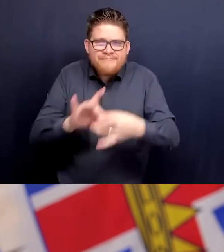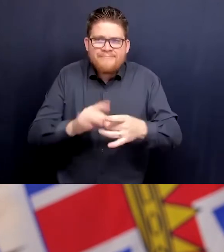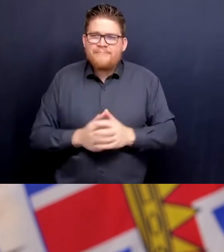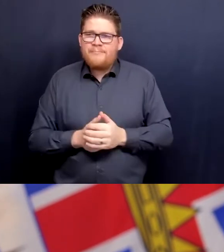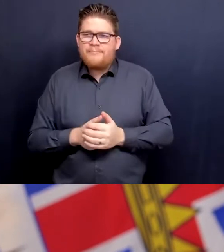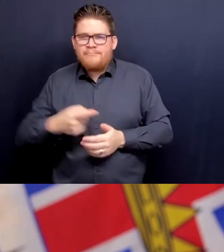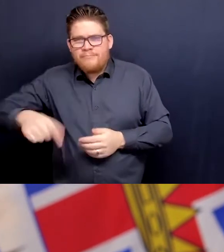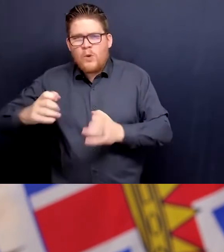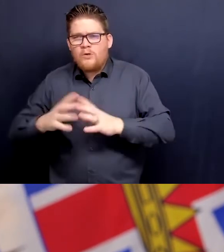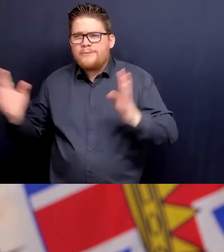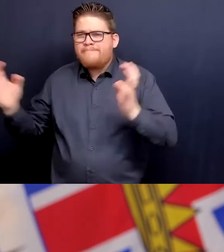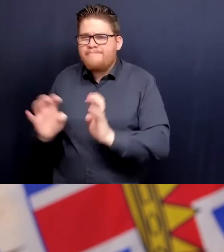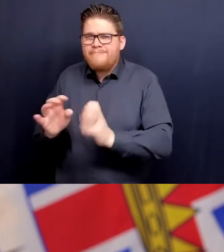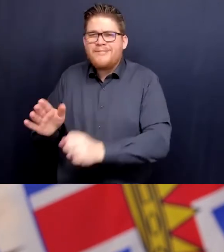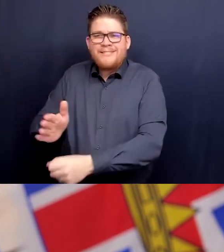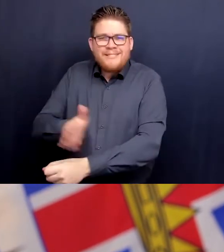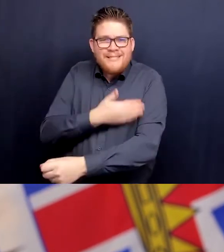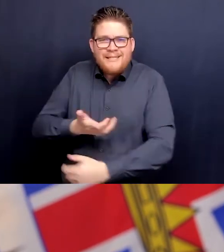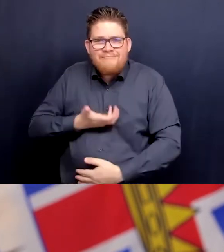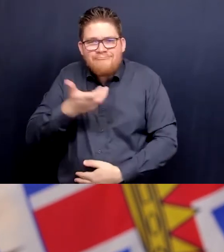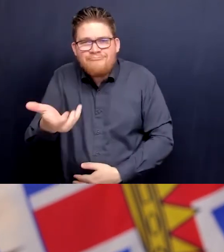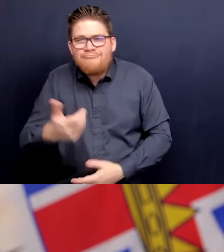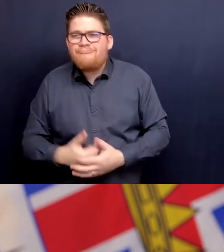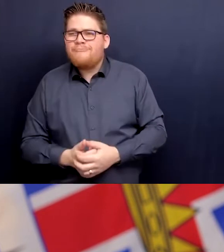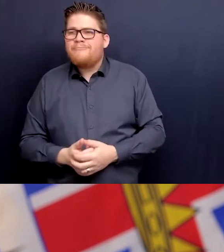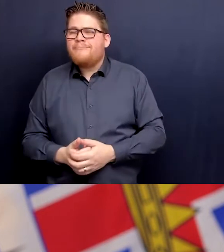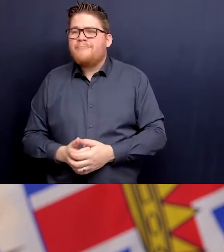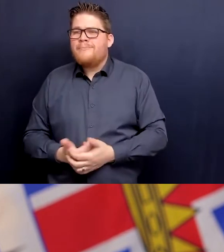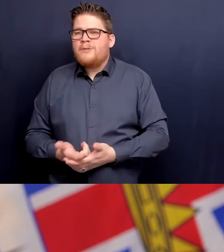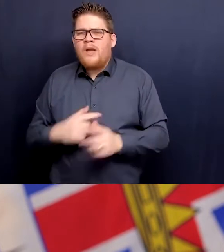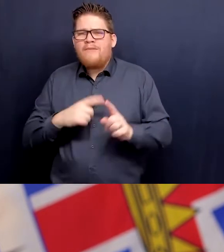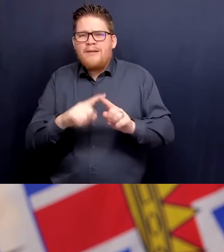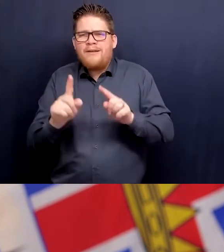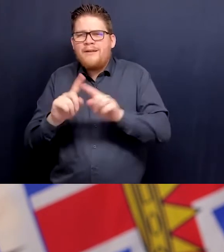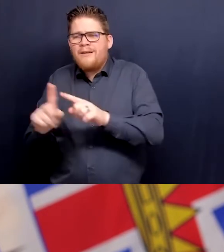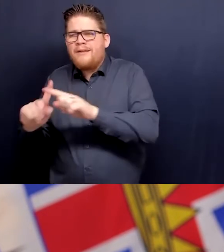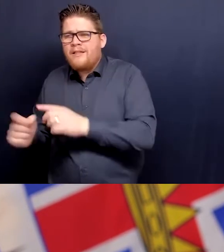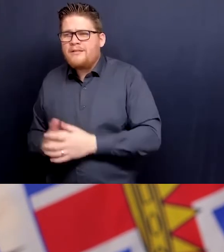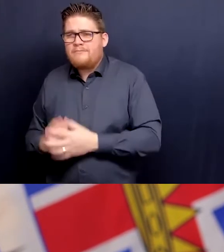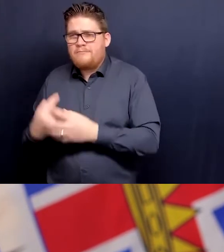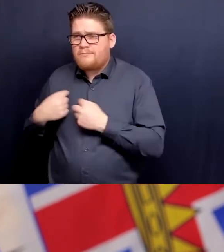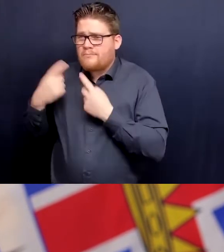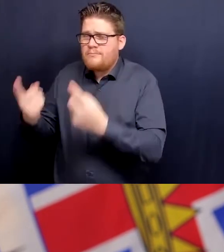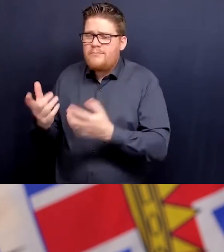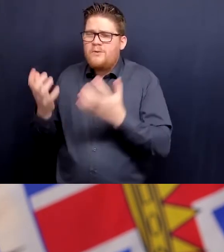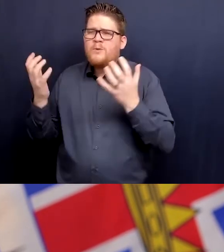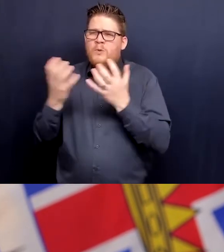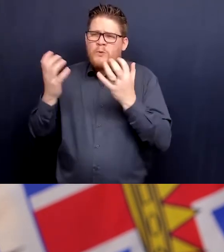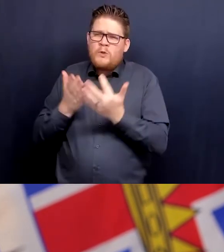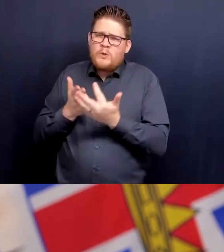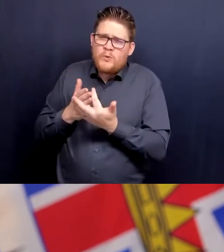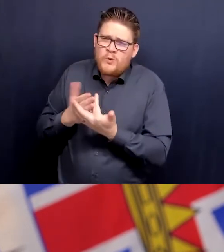environment, and doing that to support people to recover from what we've been through, as well as trying to minimize